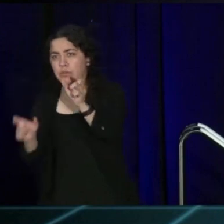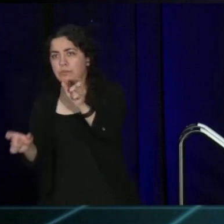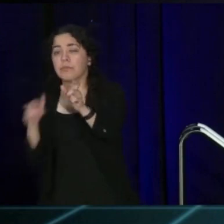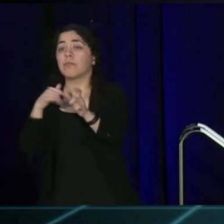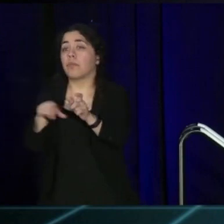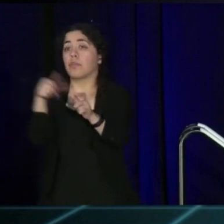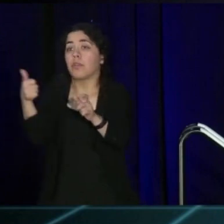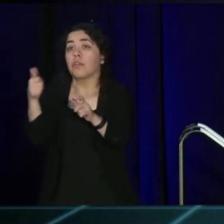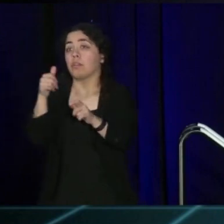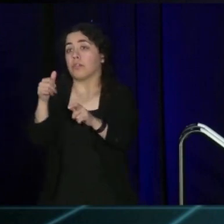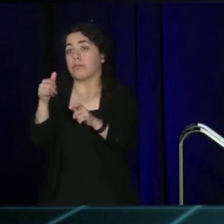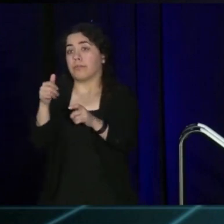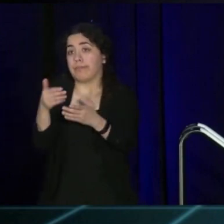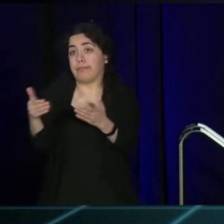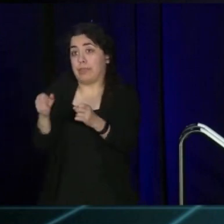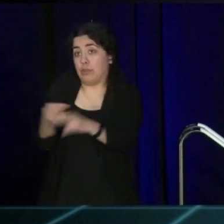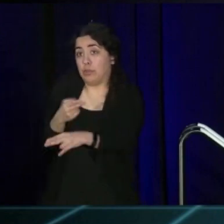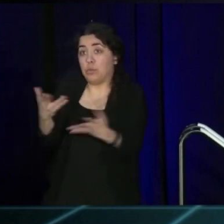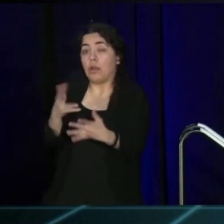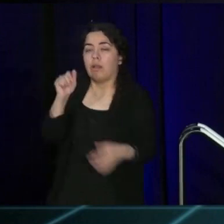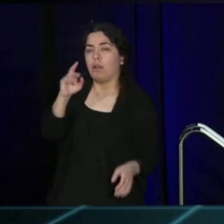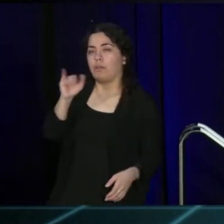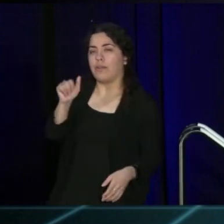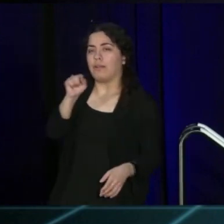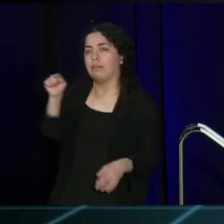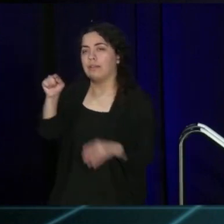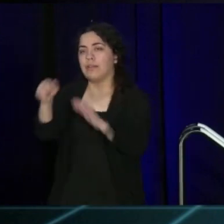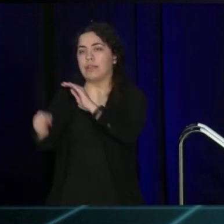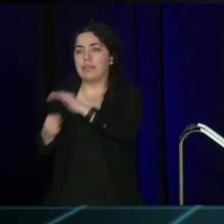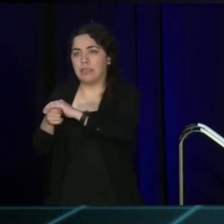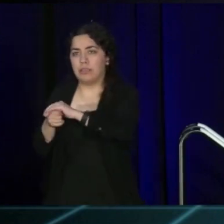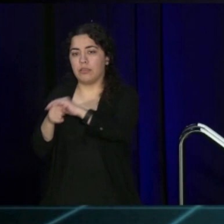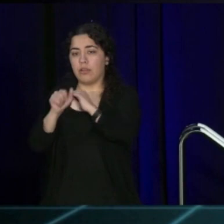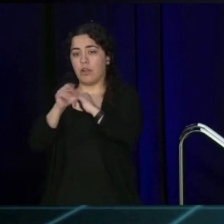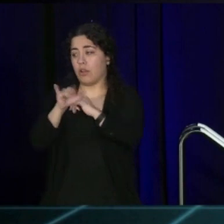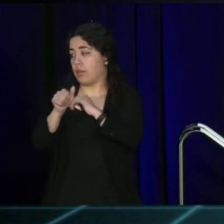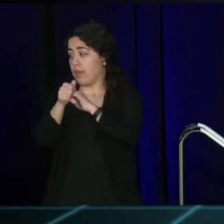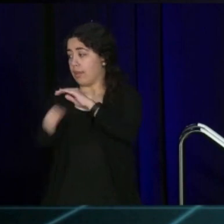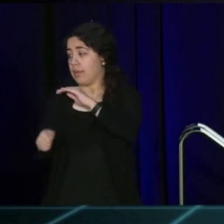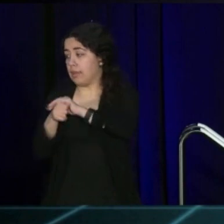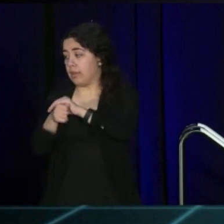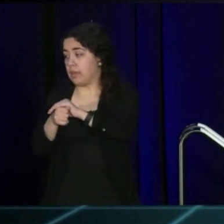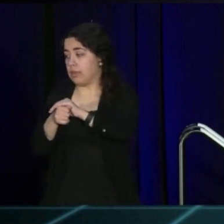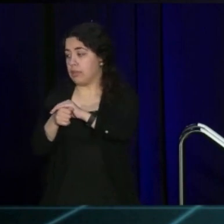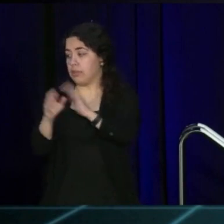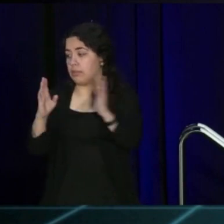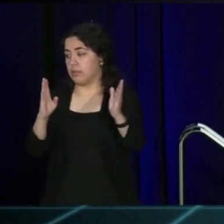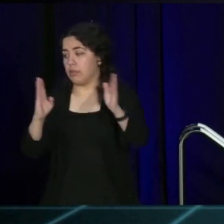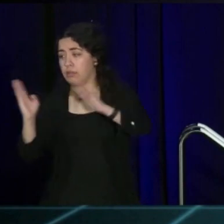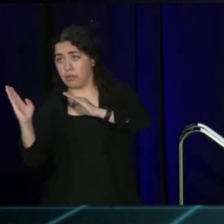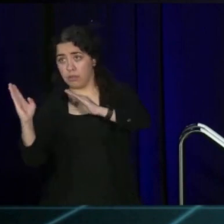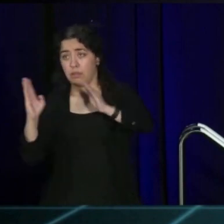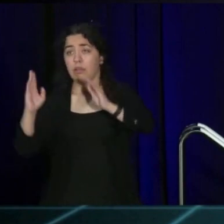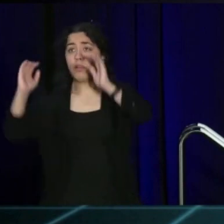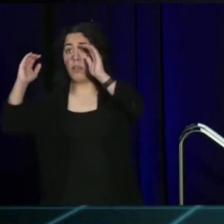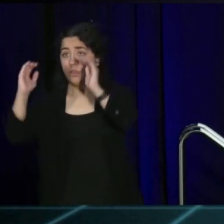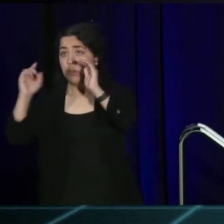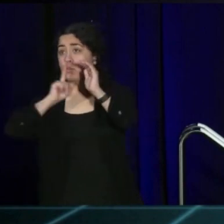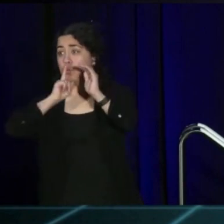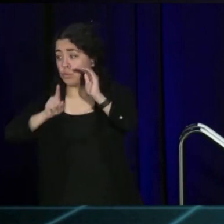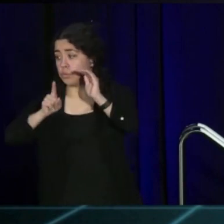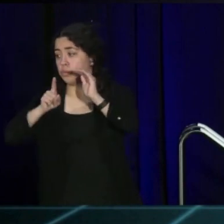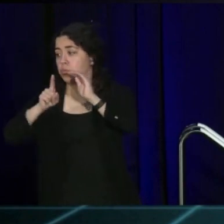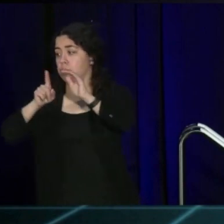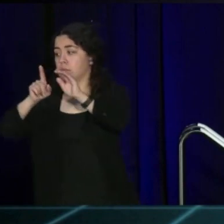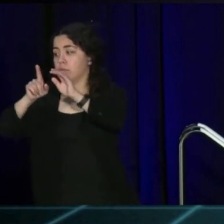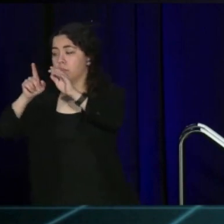hidden. Everything that is positioned within something with ARIA hidden attribute set to true will be hidden within the accessibility tree. But